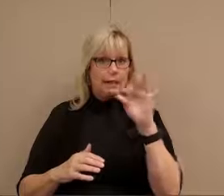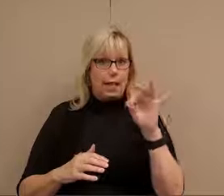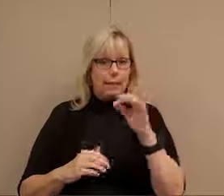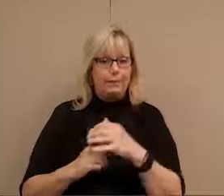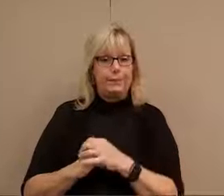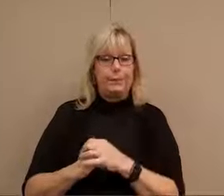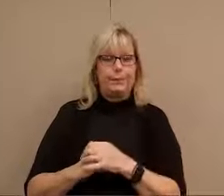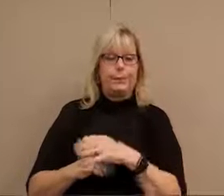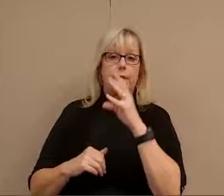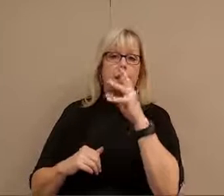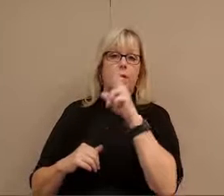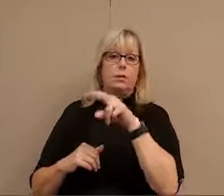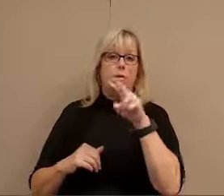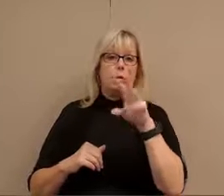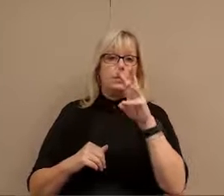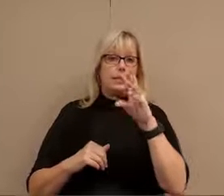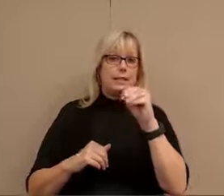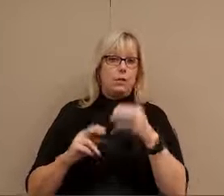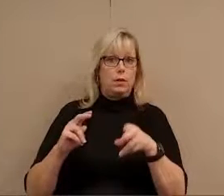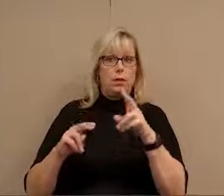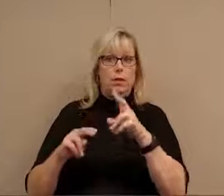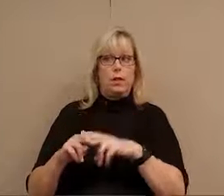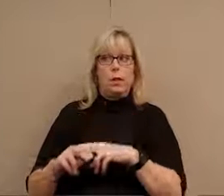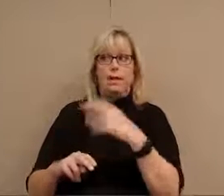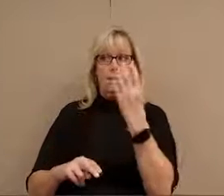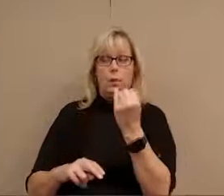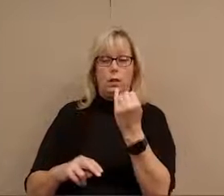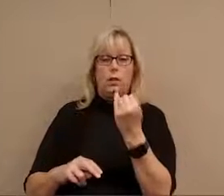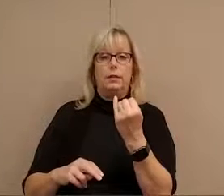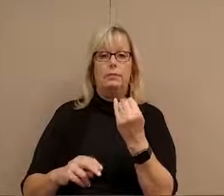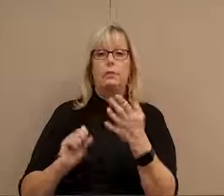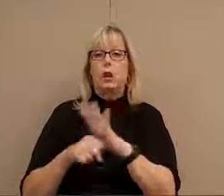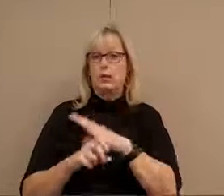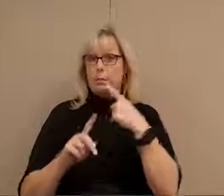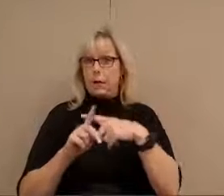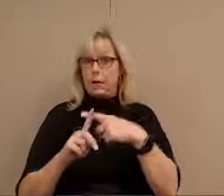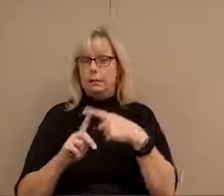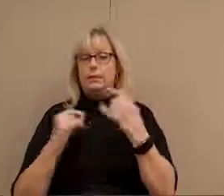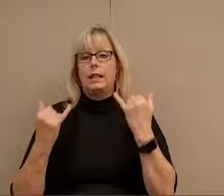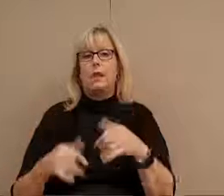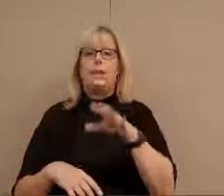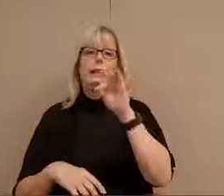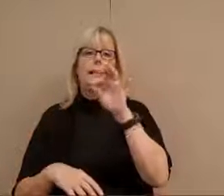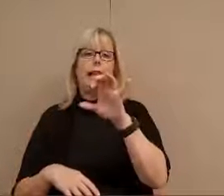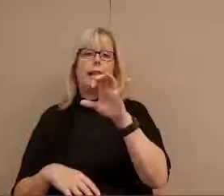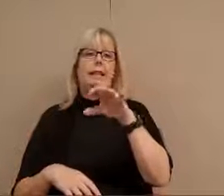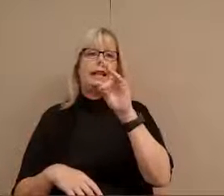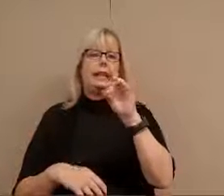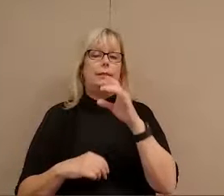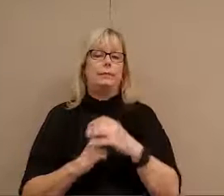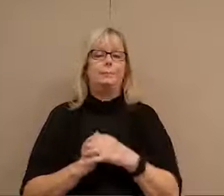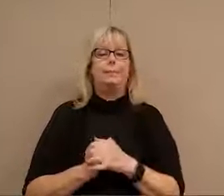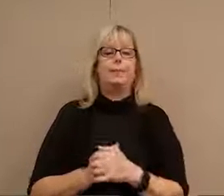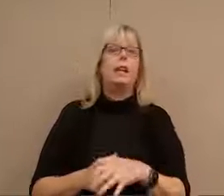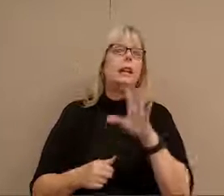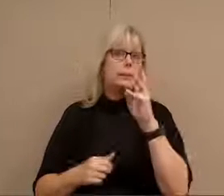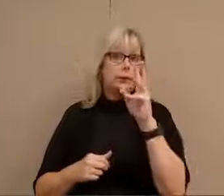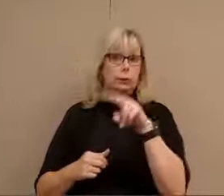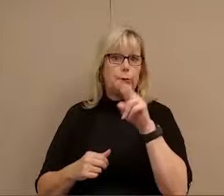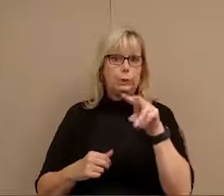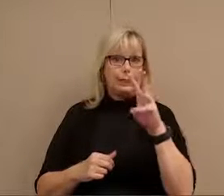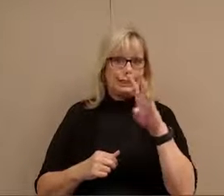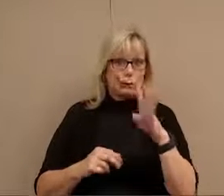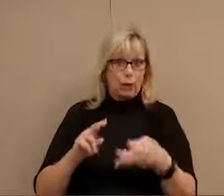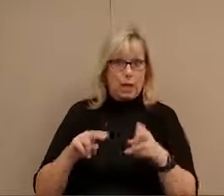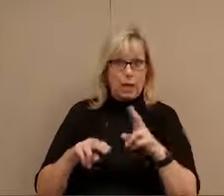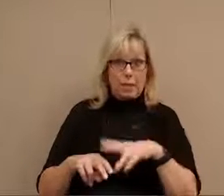1,279. 62260 adds 14 COVID positives to 908.